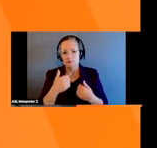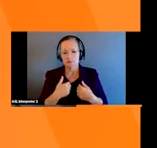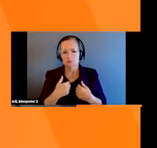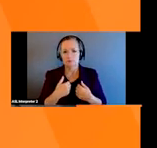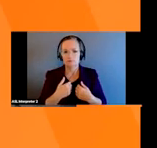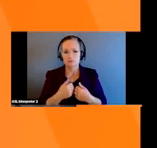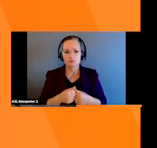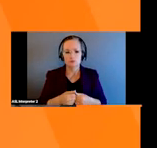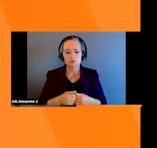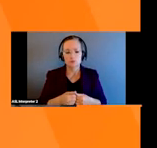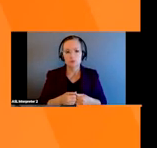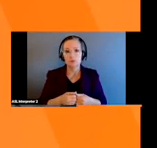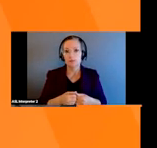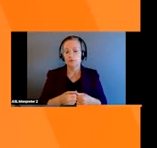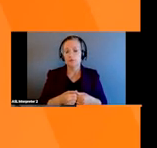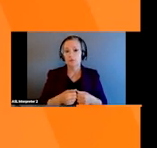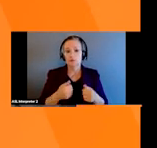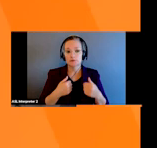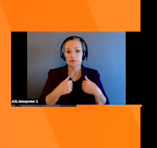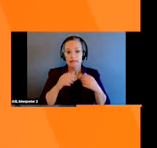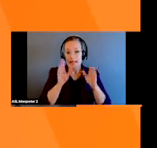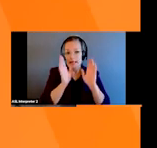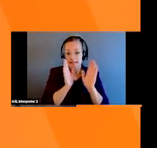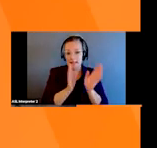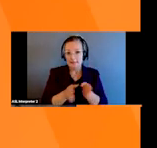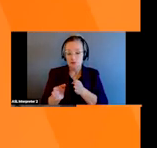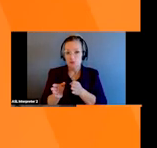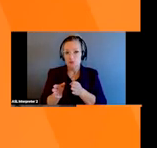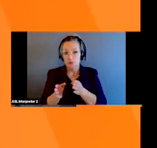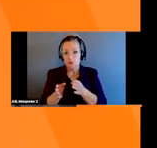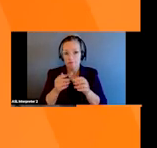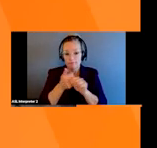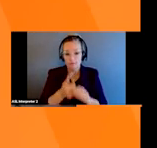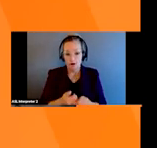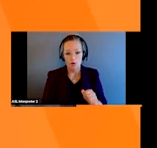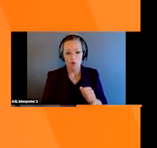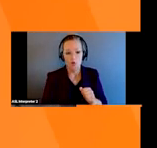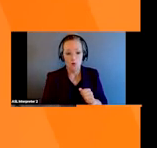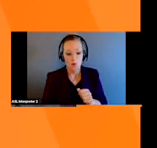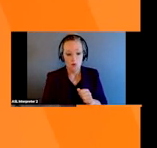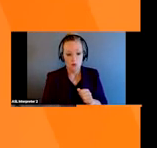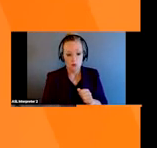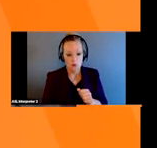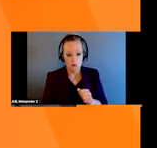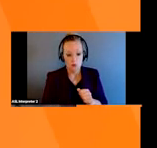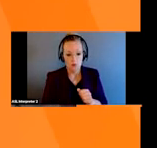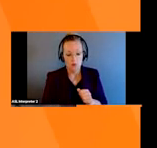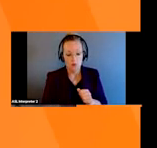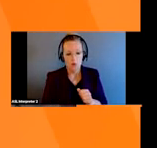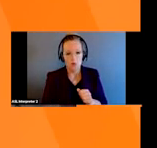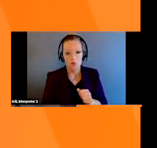so. So like, here's Aaron. Let's see if I can follow Aaron.